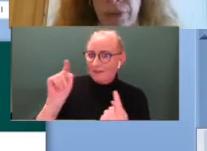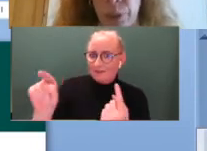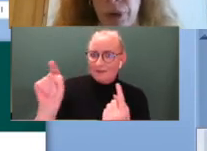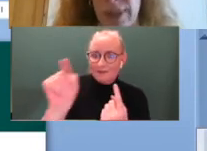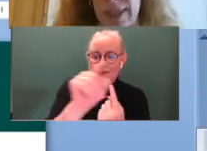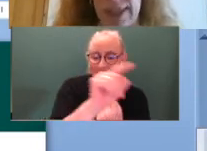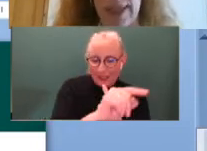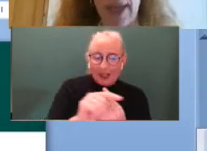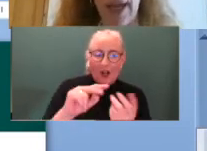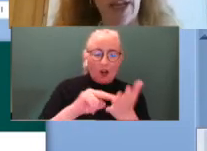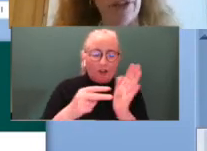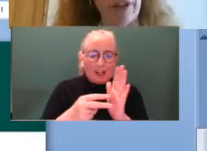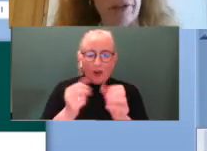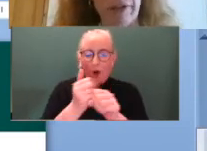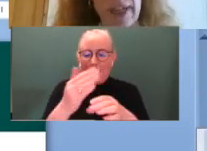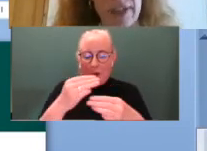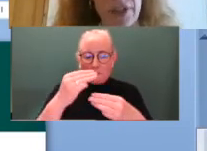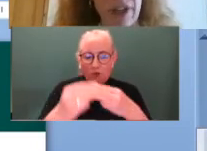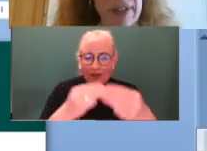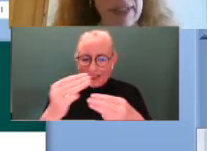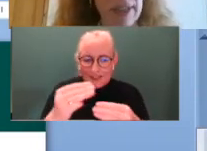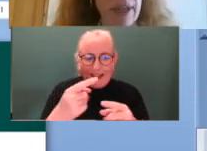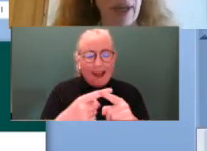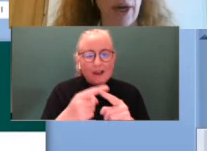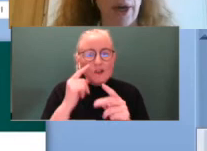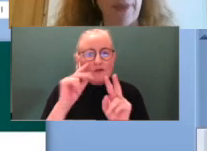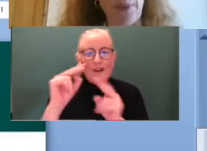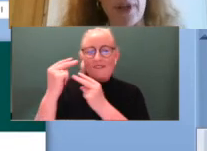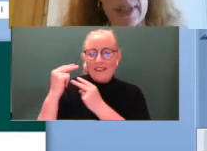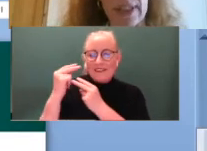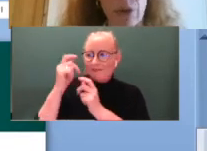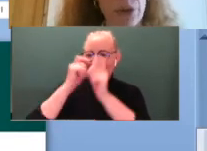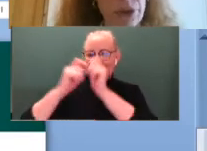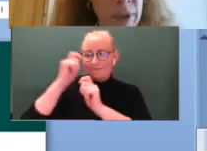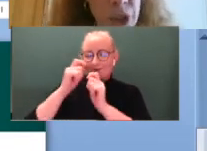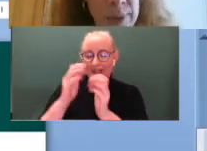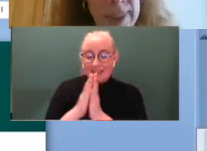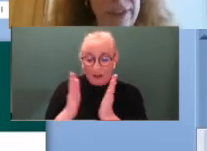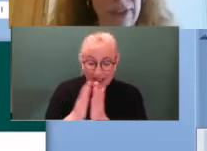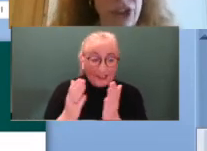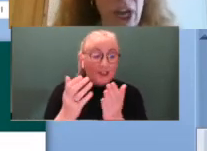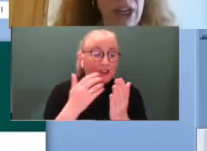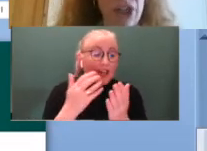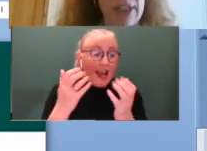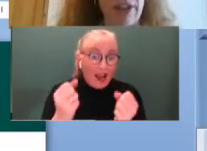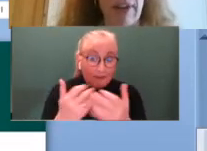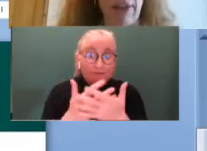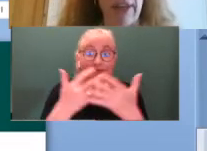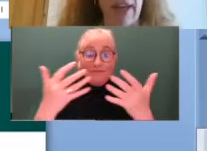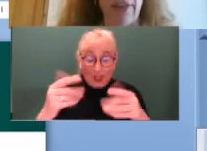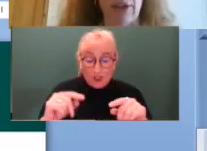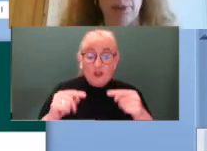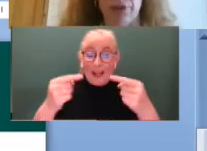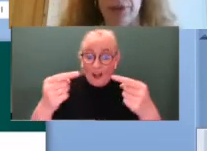all the interview processes and the reflective diaries. There were also to acknowledge there were significant challenges around